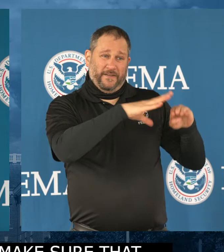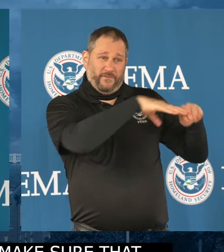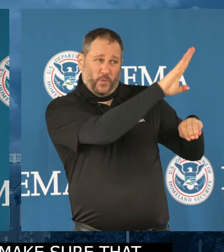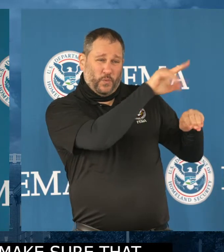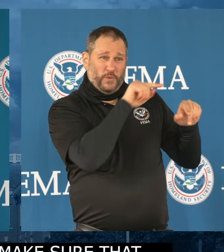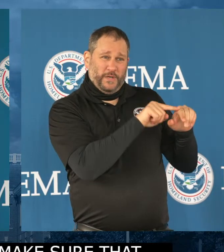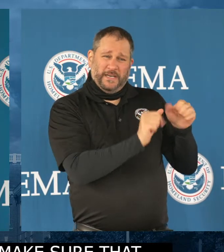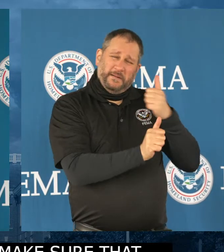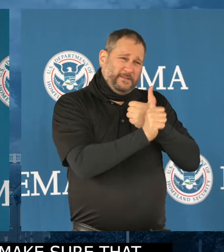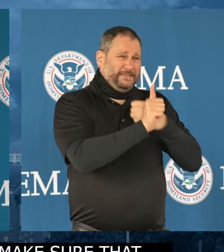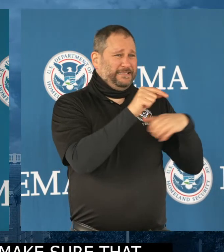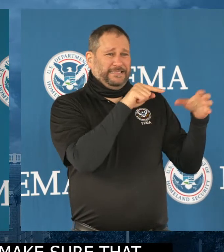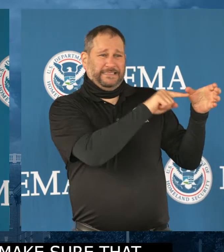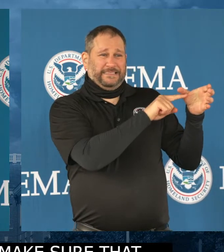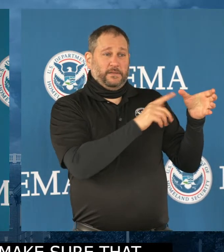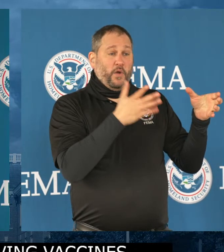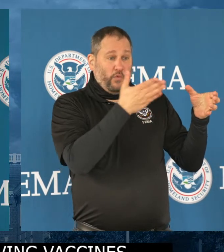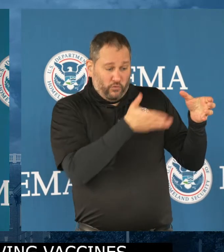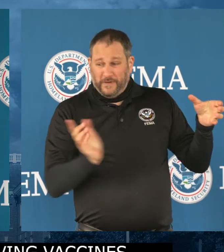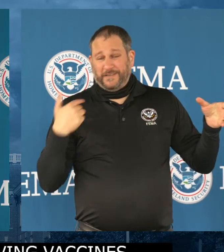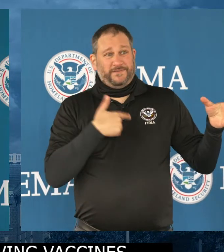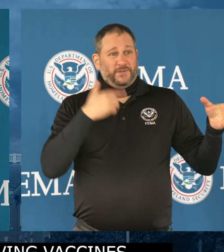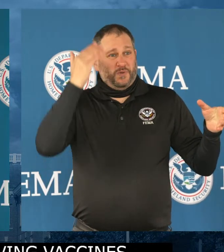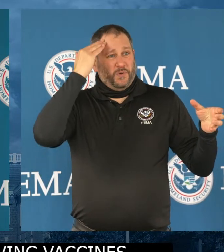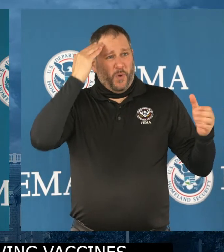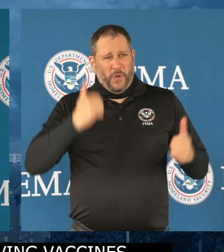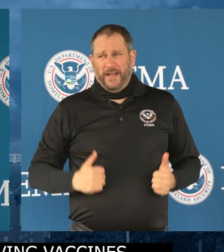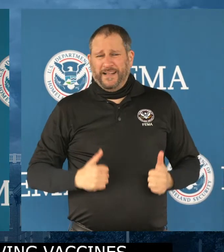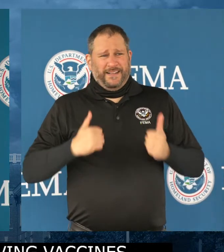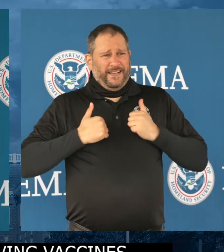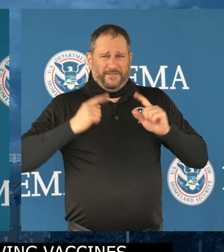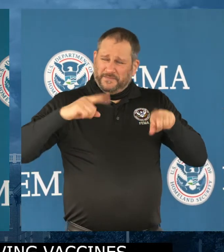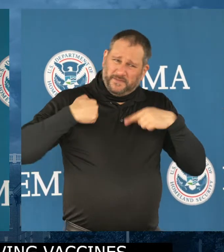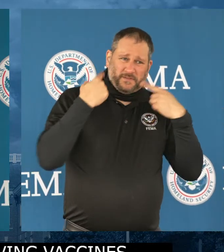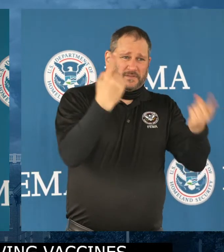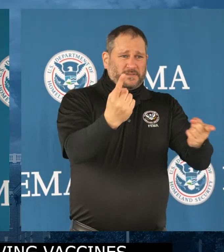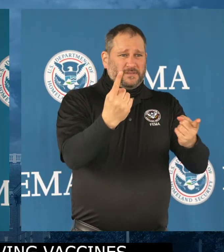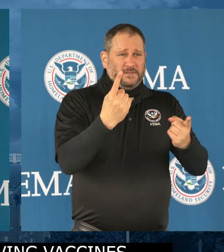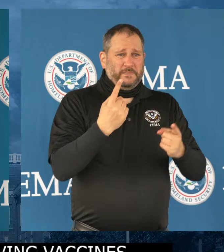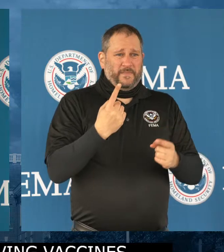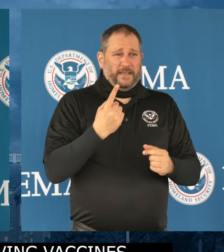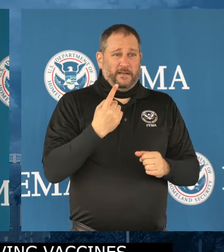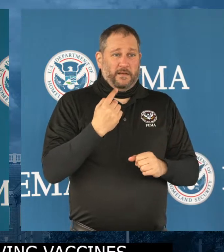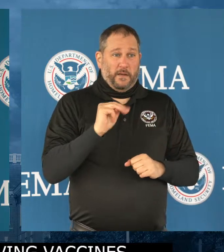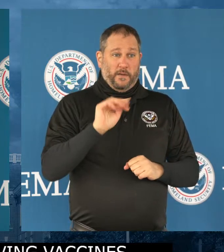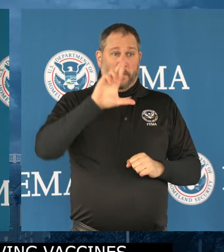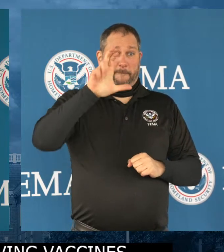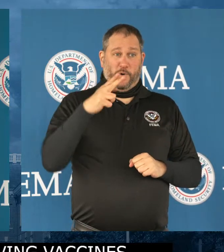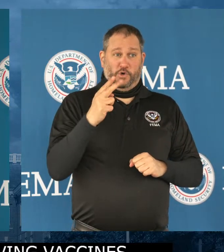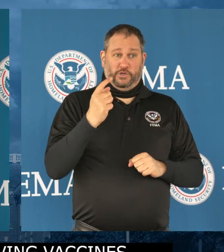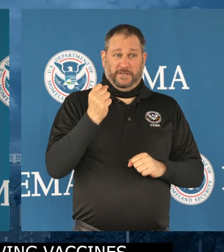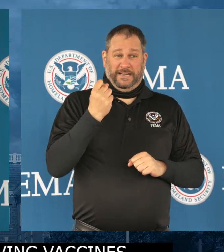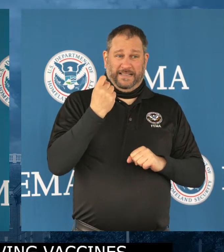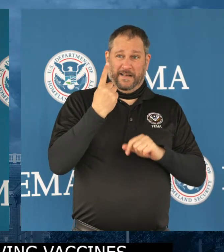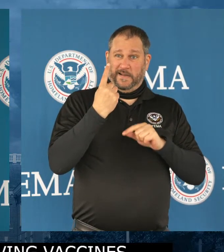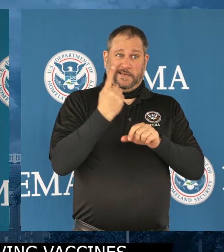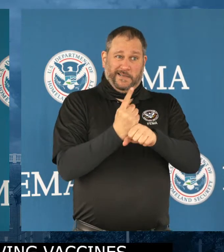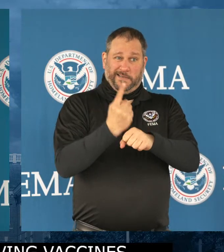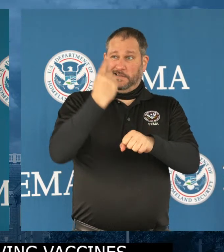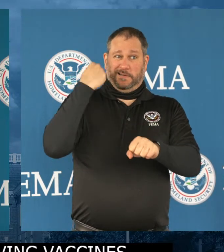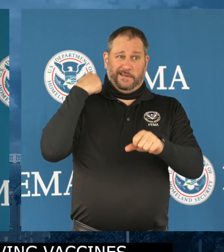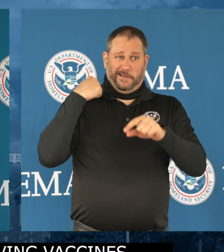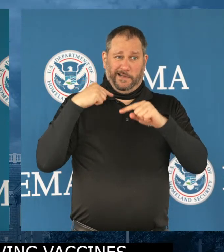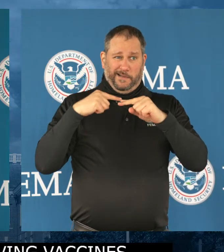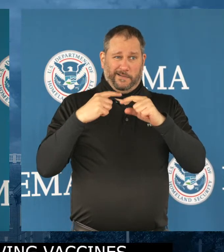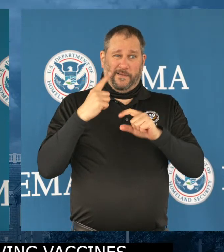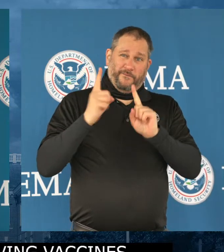the rest of us know how we've been living in the months since March the 11th, when the first positive